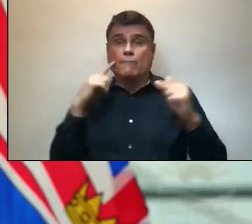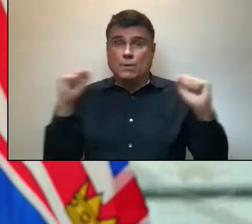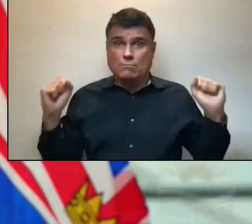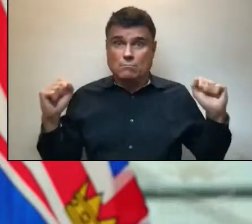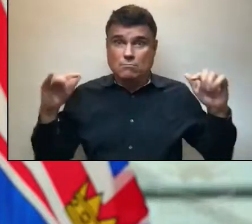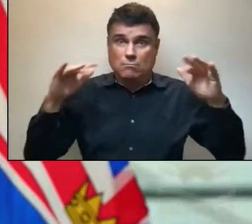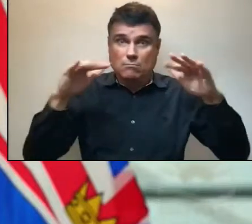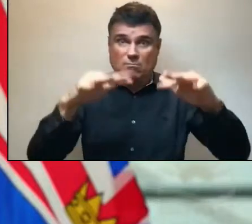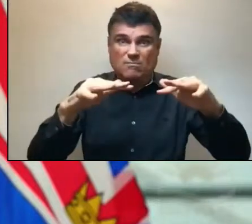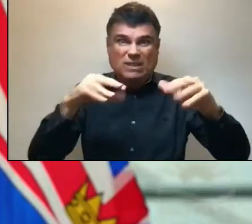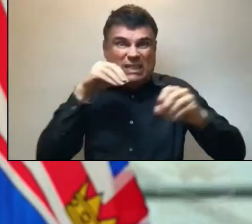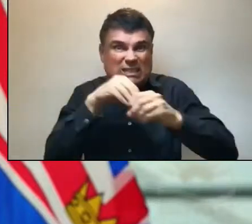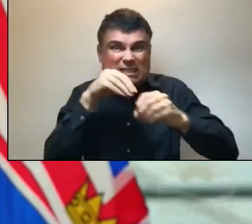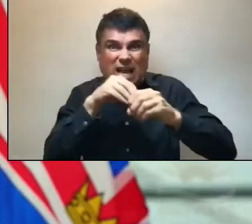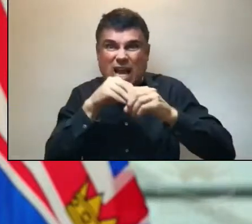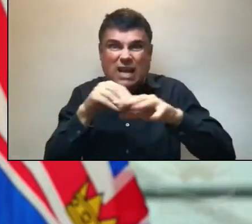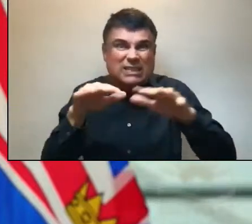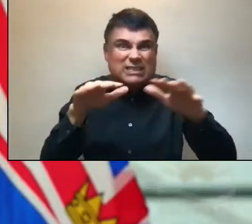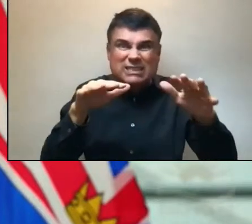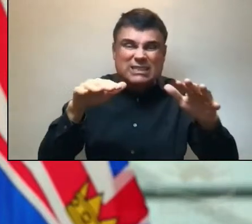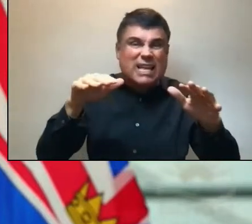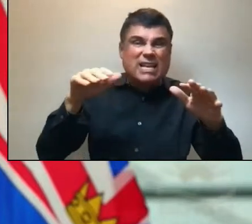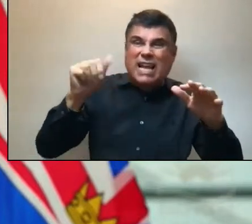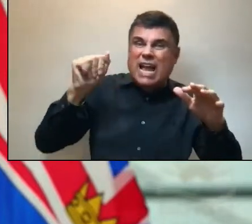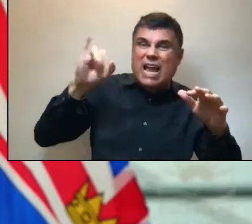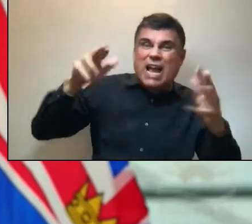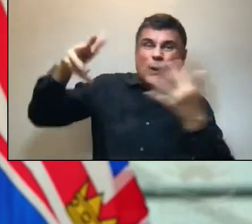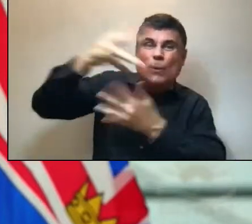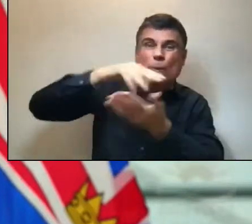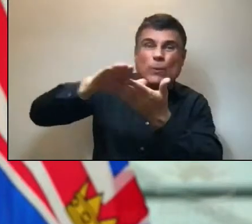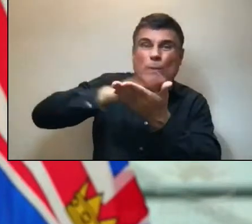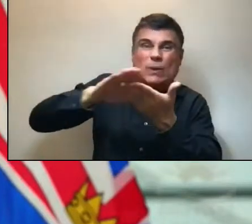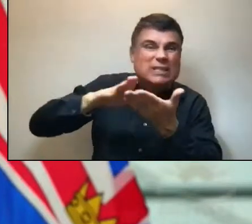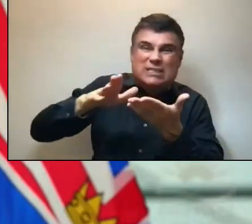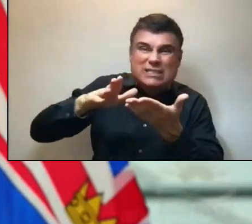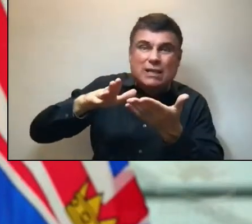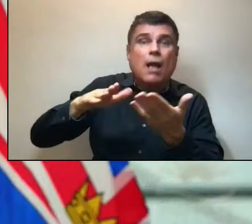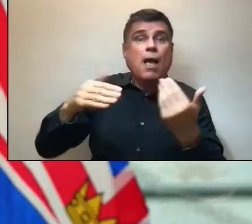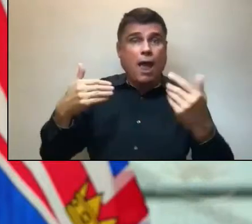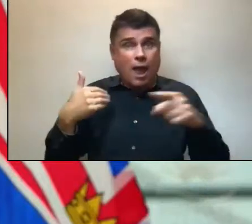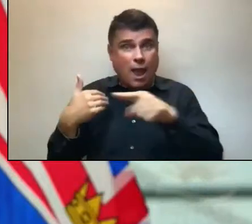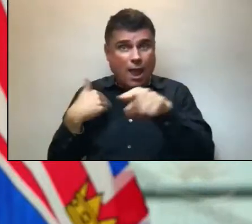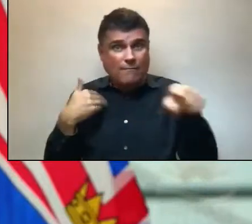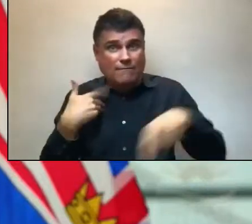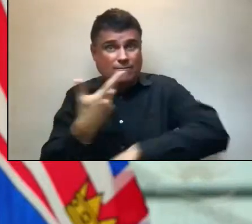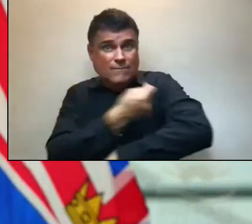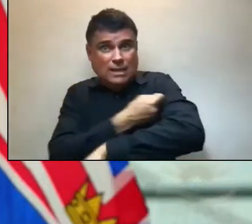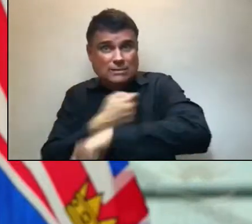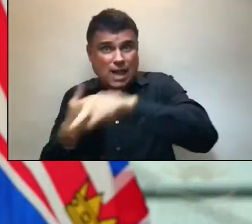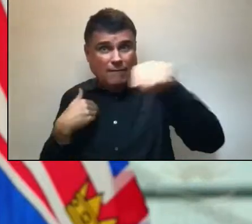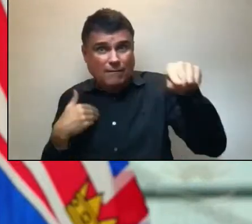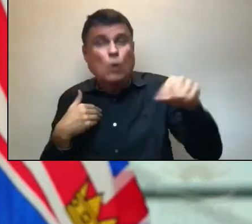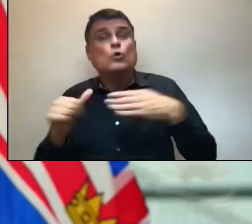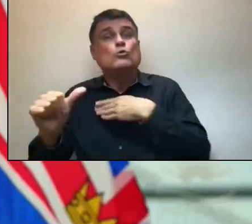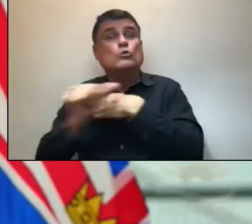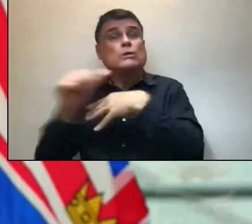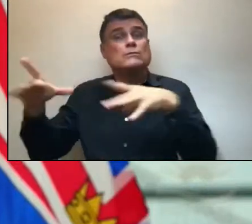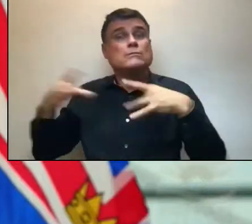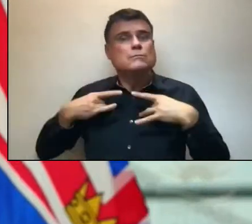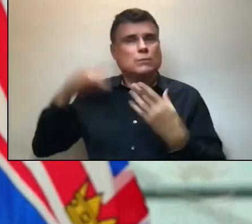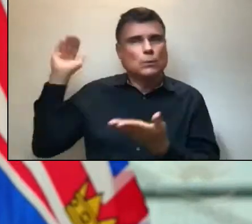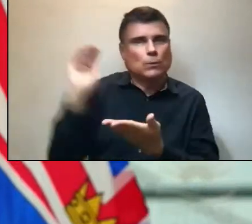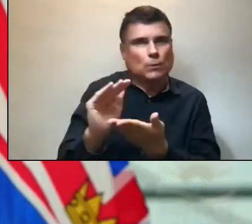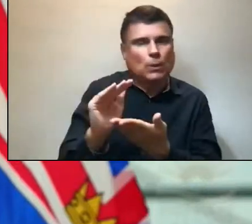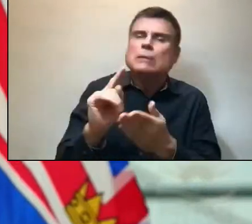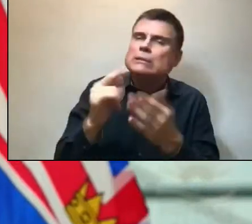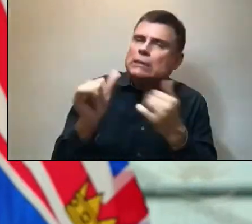is vaccinated. It does not eliminate the risk, and we have seen that. We've seen that in group gatherings